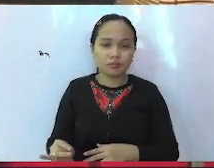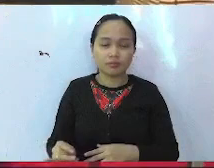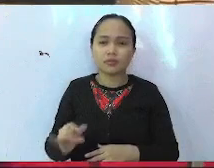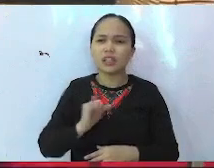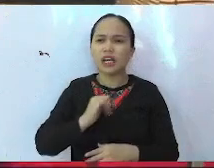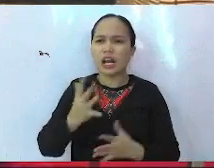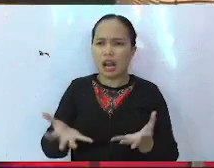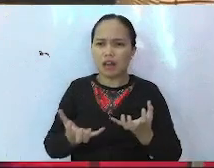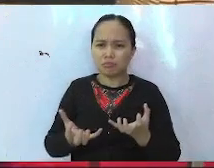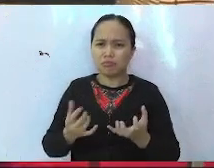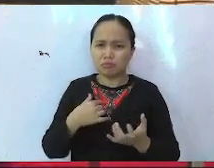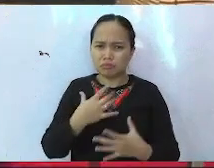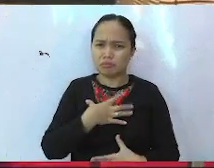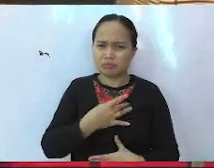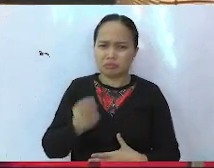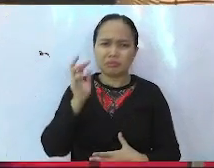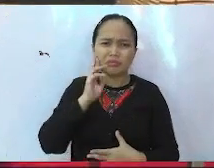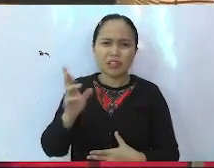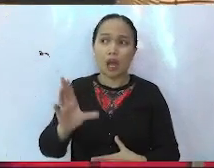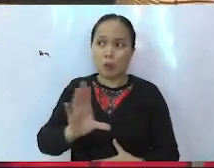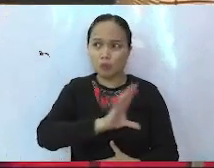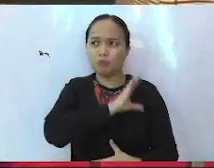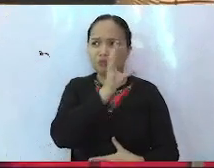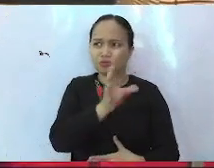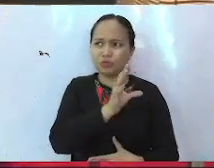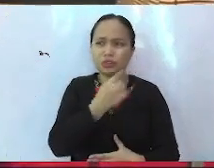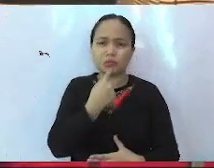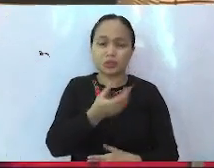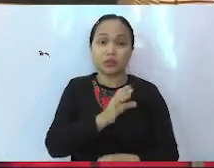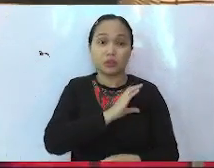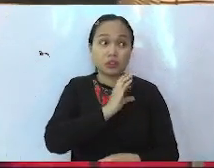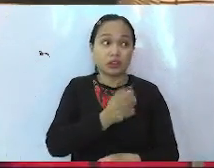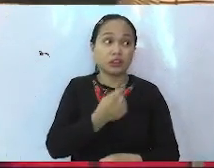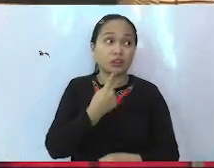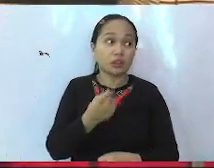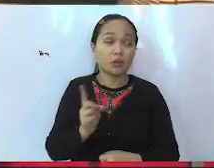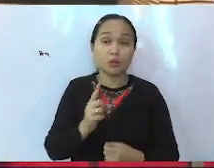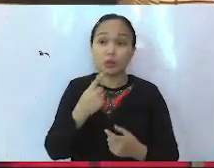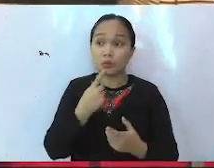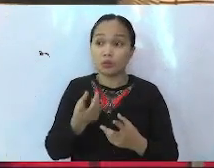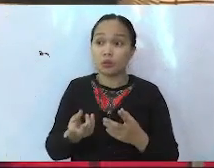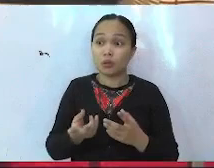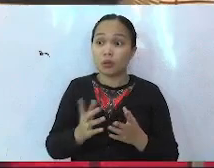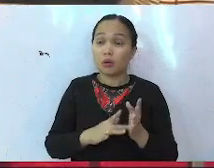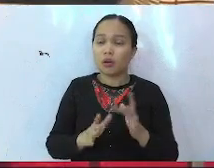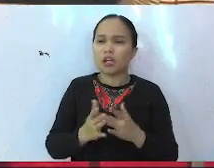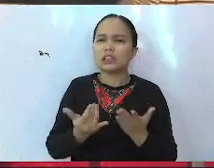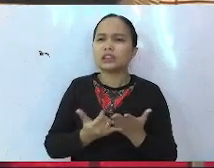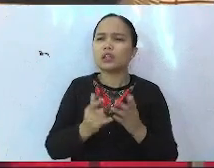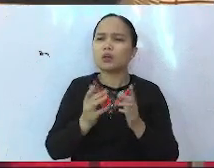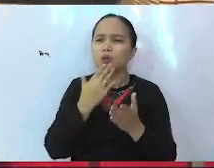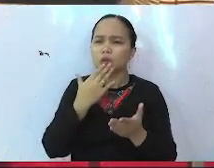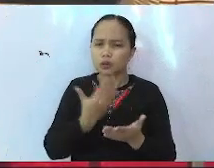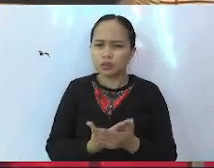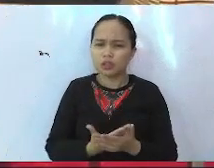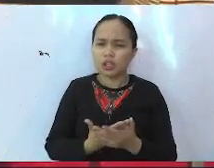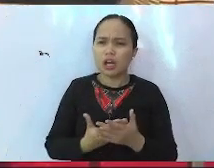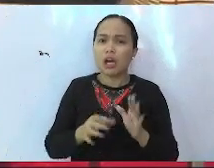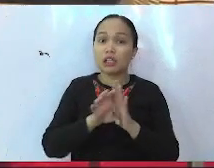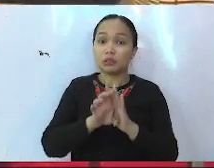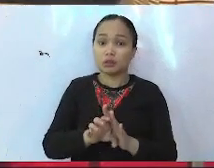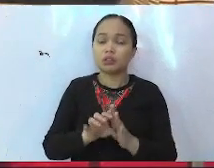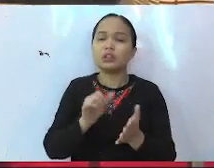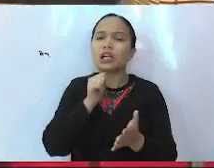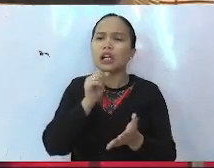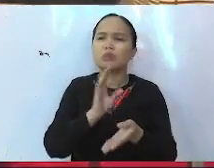their courage. Oh yeah, man. You see, and what you know, you just mentioned a while ago. That's a good illustration not to be sidetracked